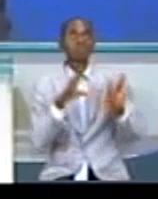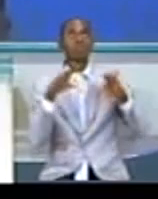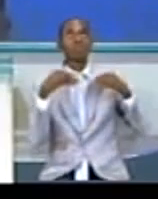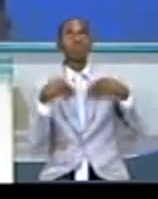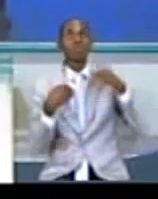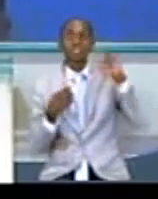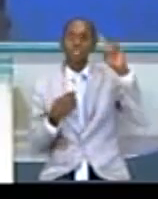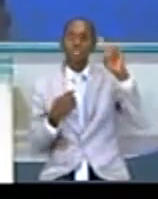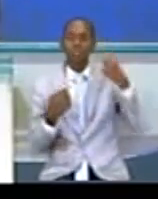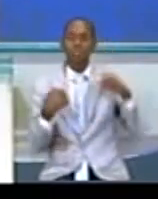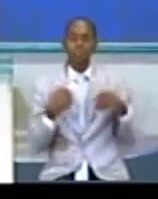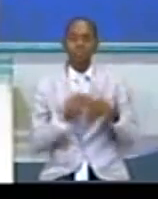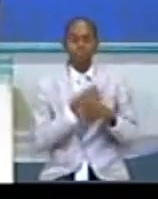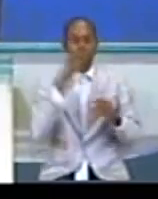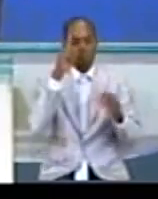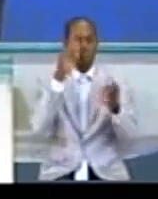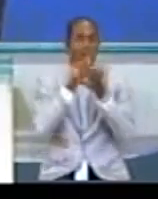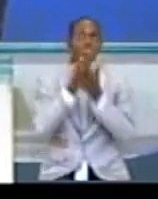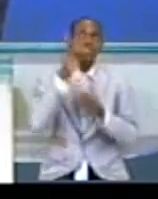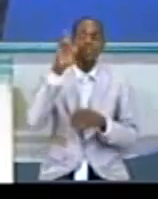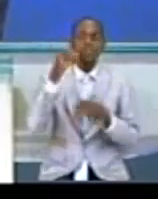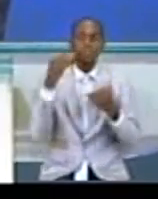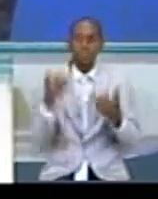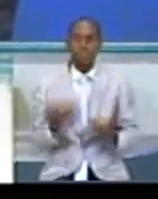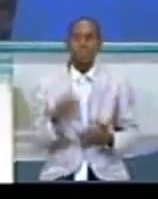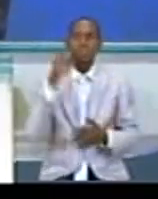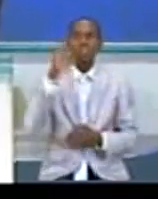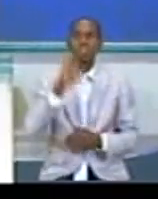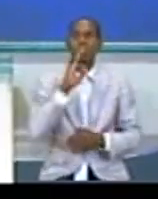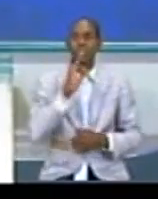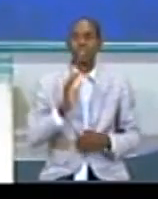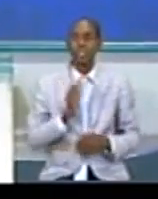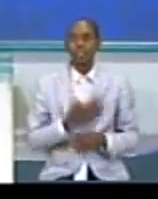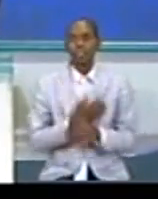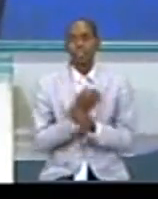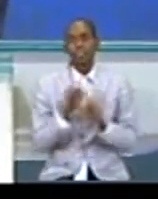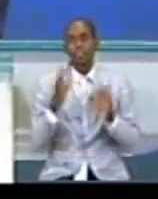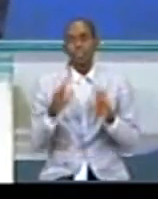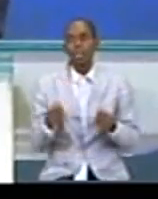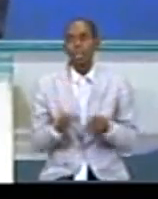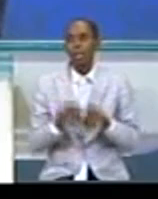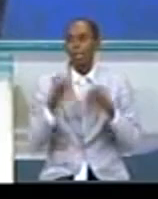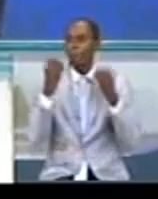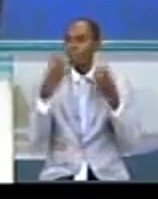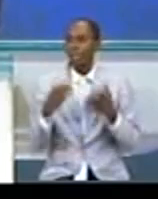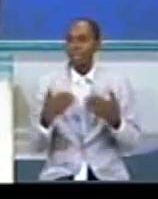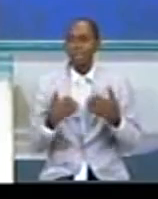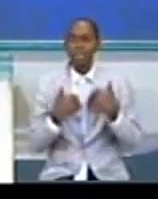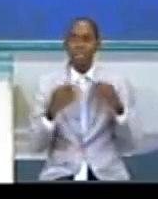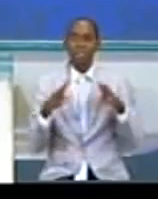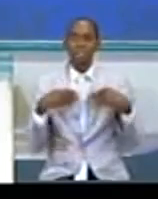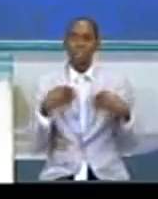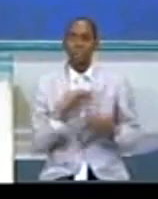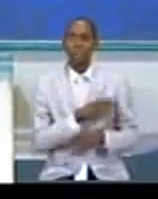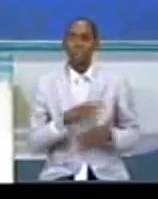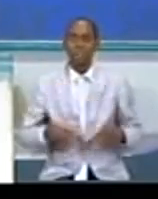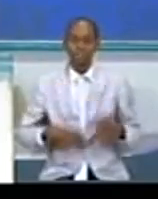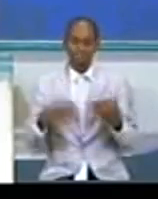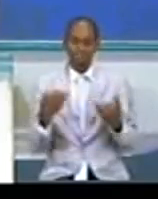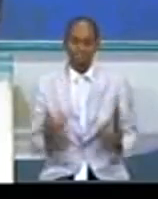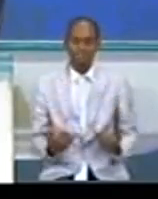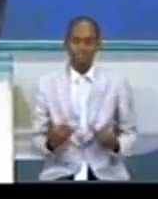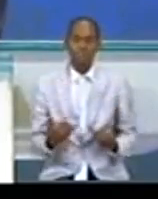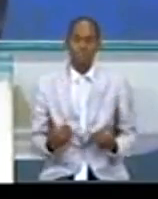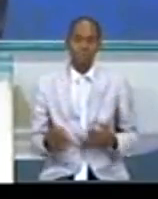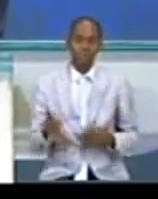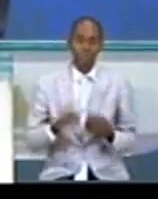and we believe him that now he is our Savior. But as many as received him, to them he gave power